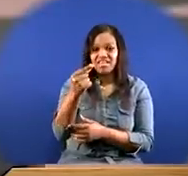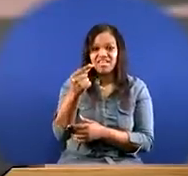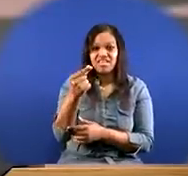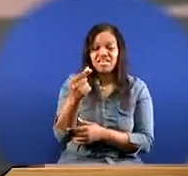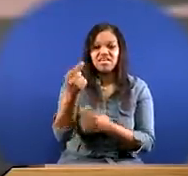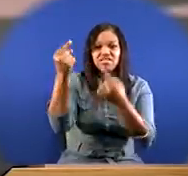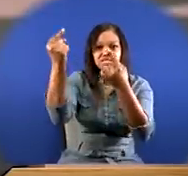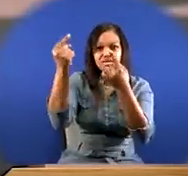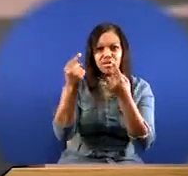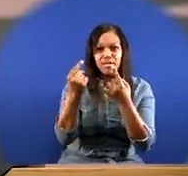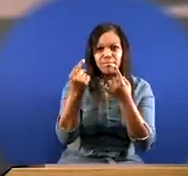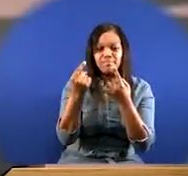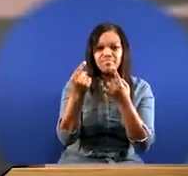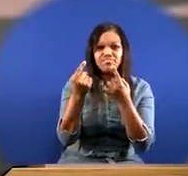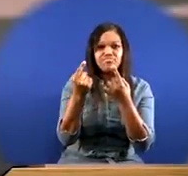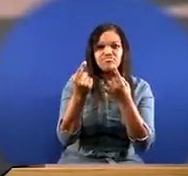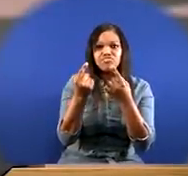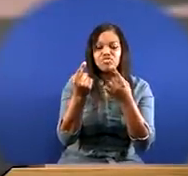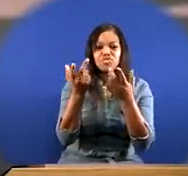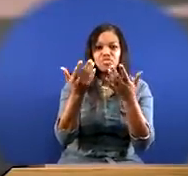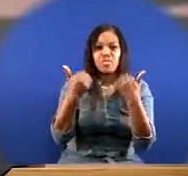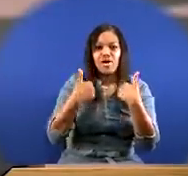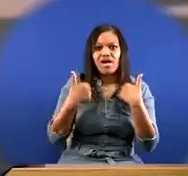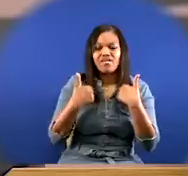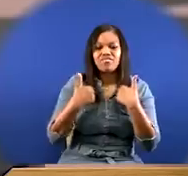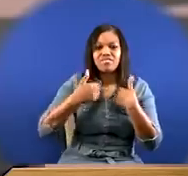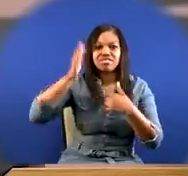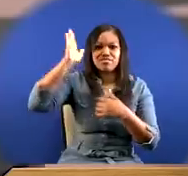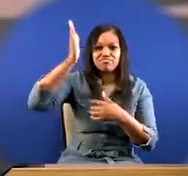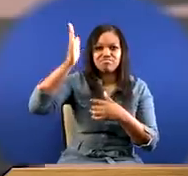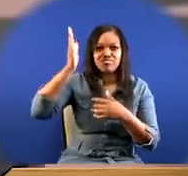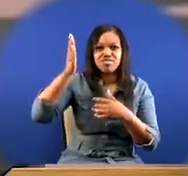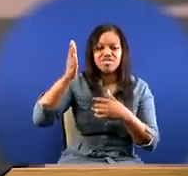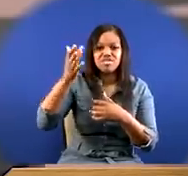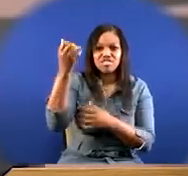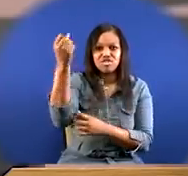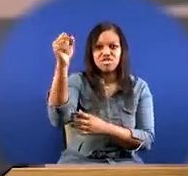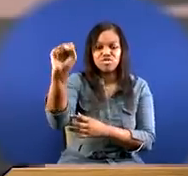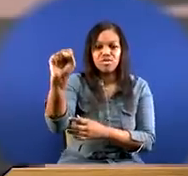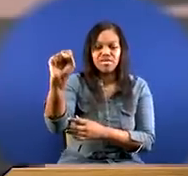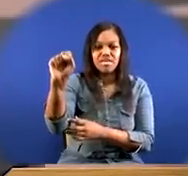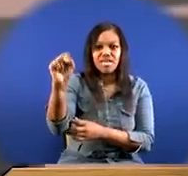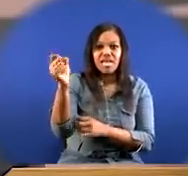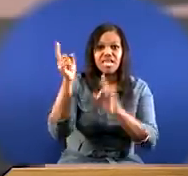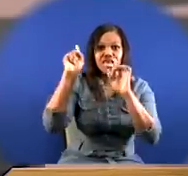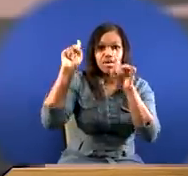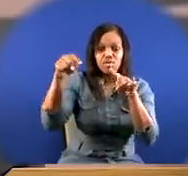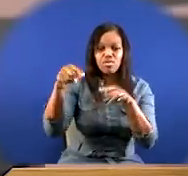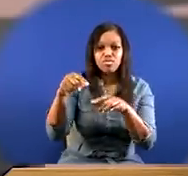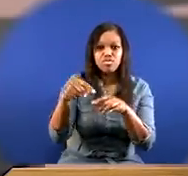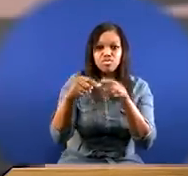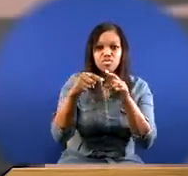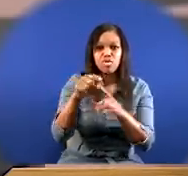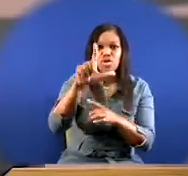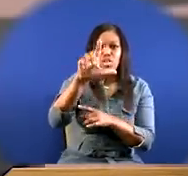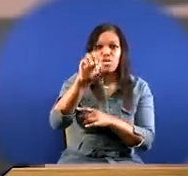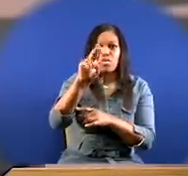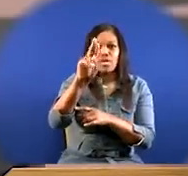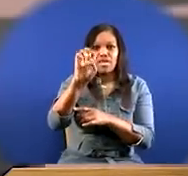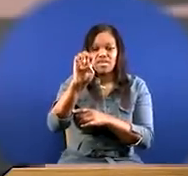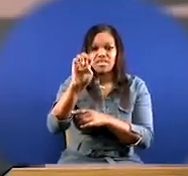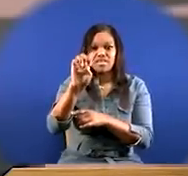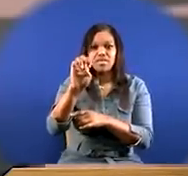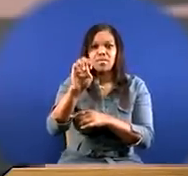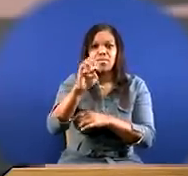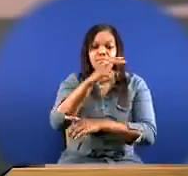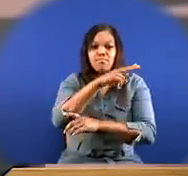the sanitation workers' strike, had gone to the Lorraine Motel to pick